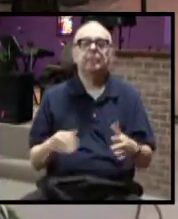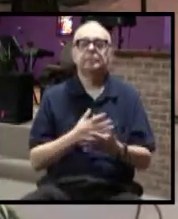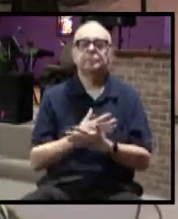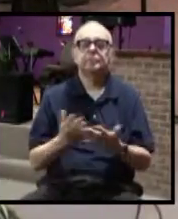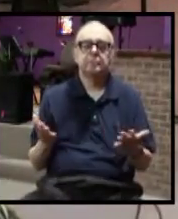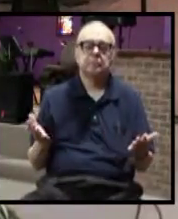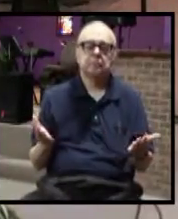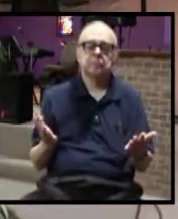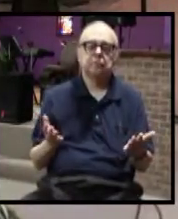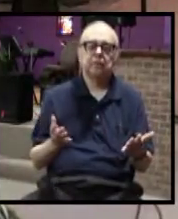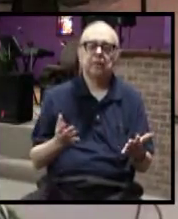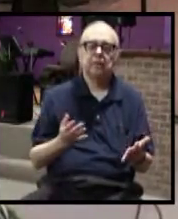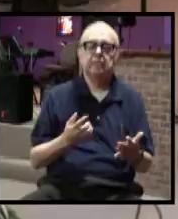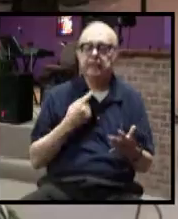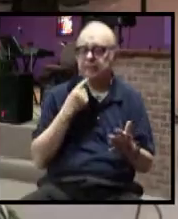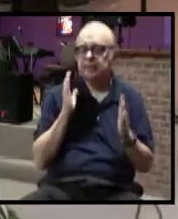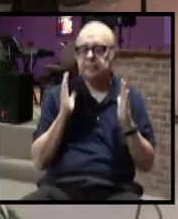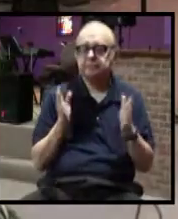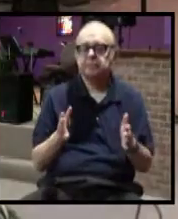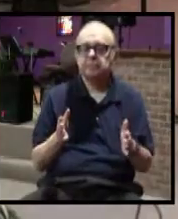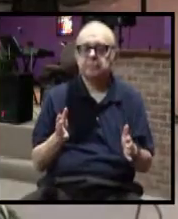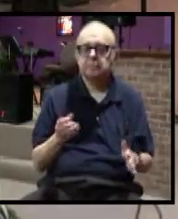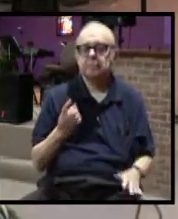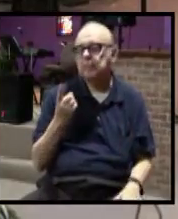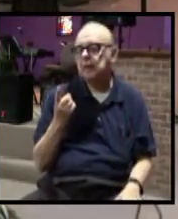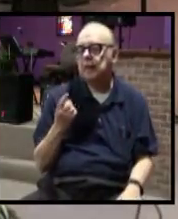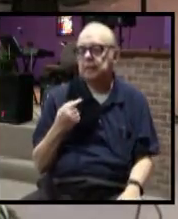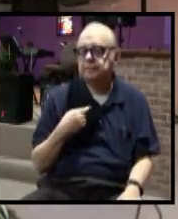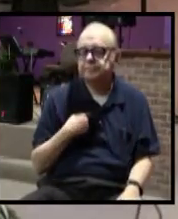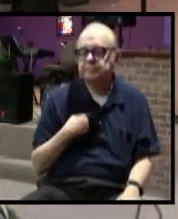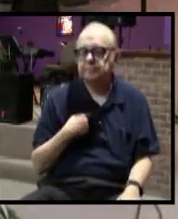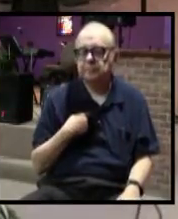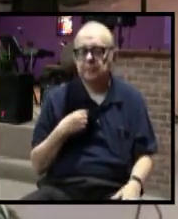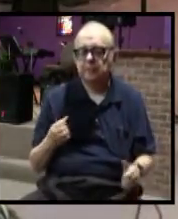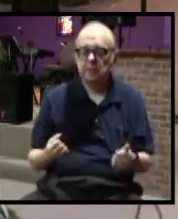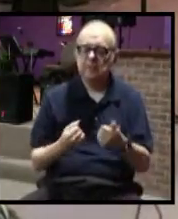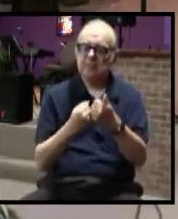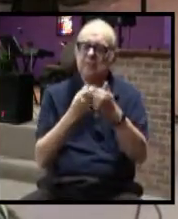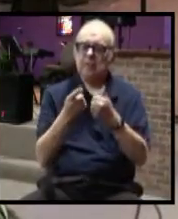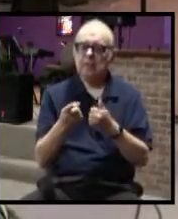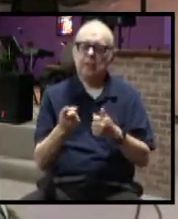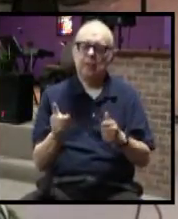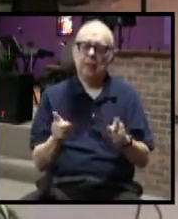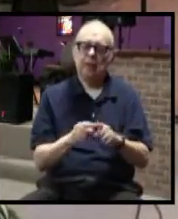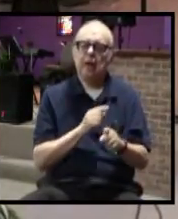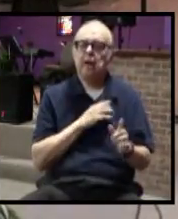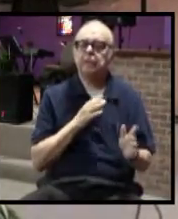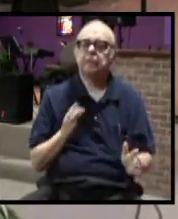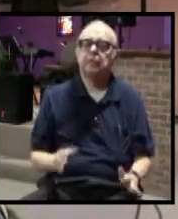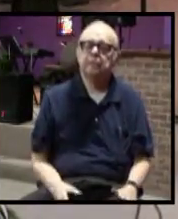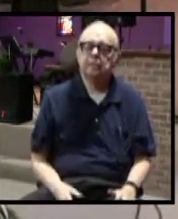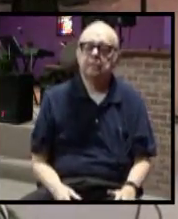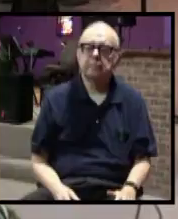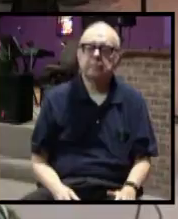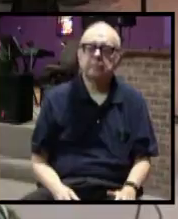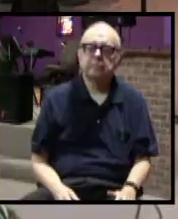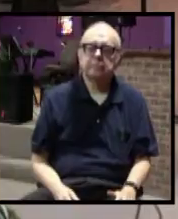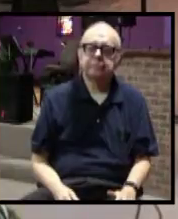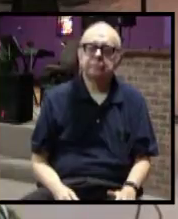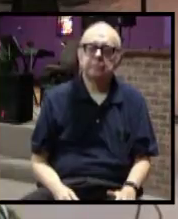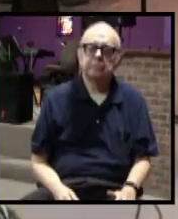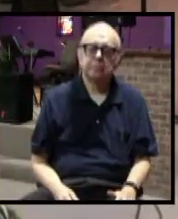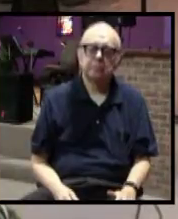He was doing a lot of things. And Jesus says here, listen, do you not understand that I am challenging you as a Christian?